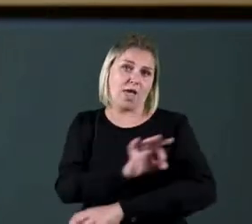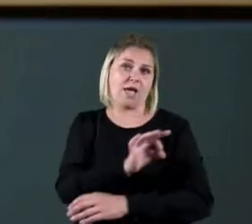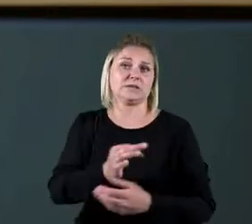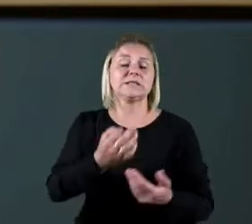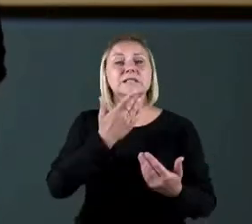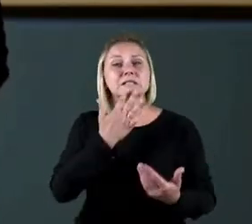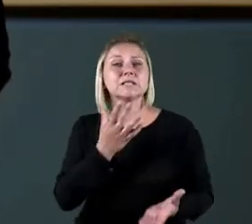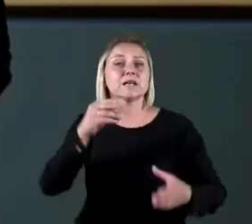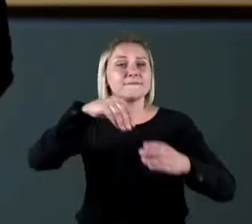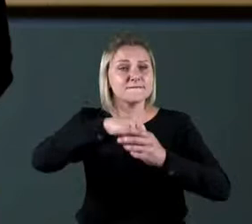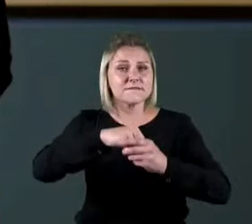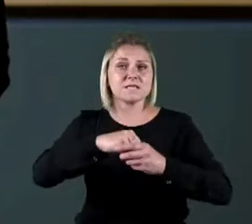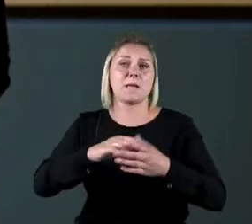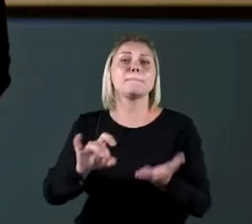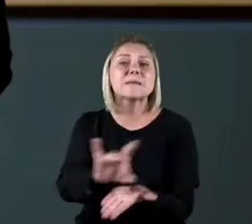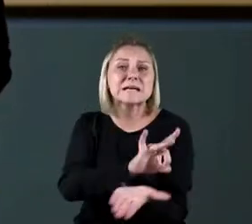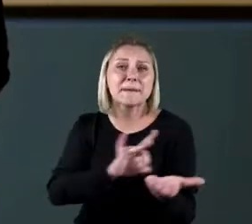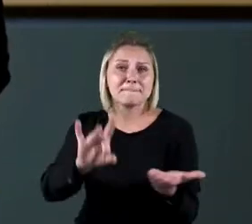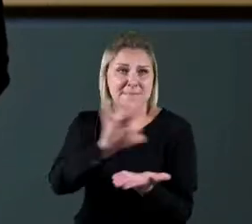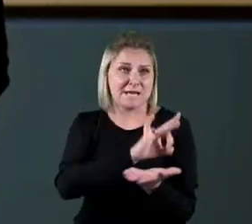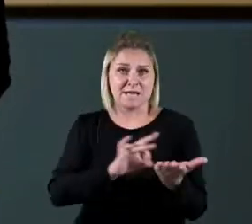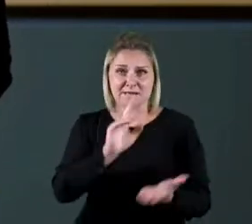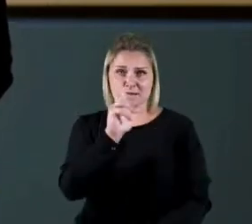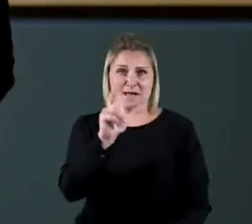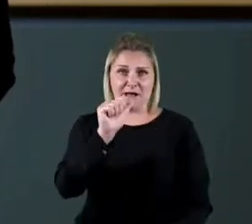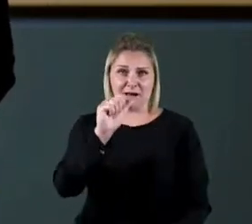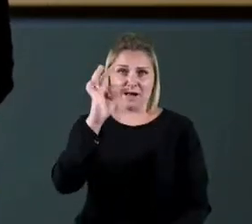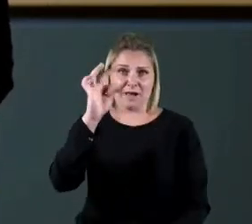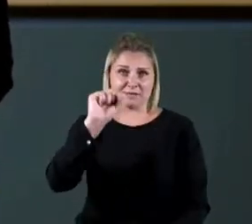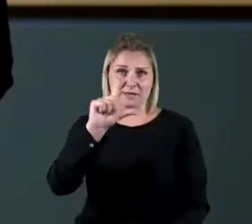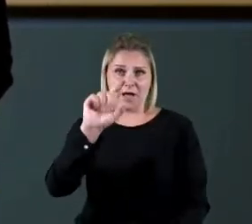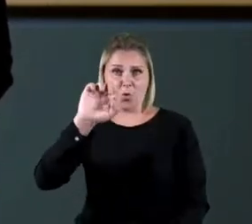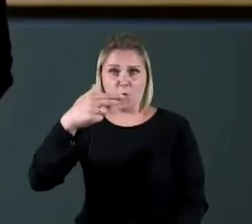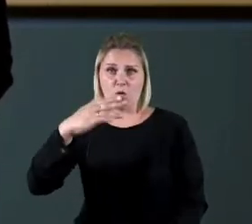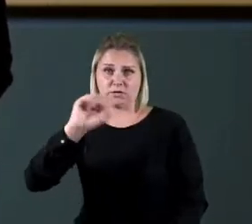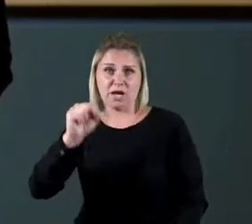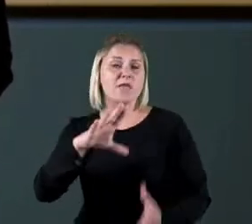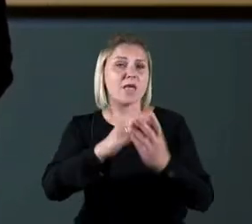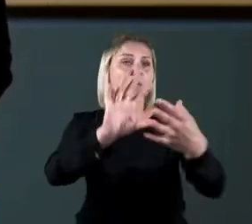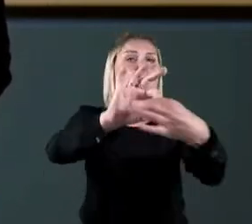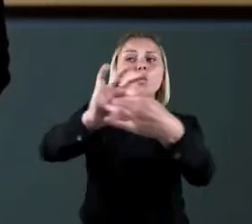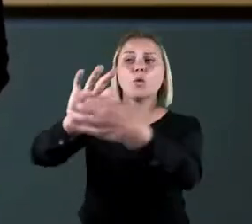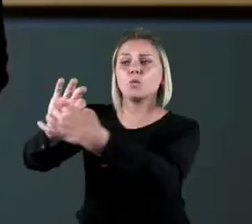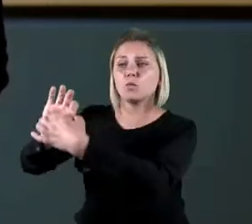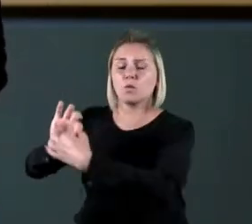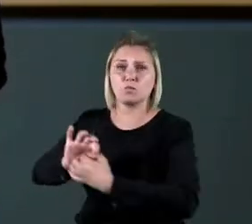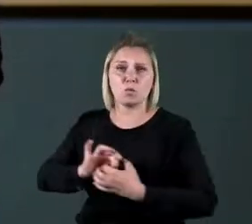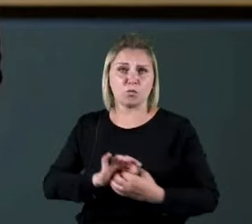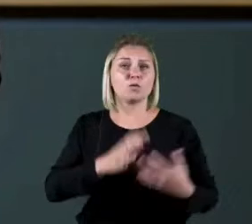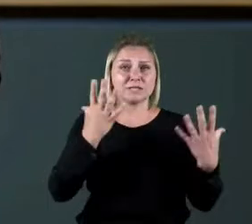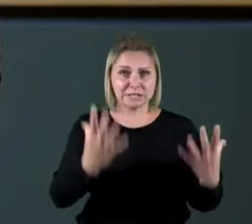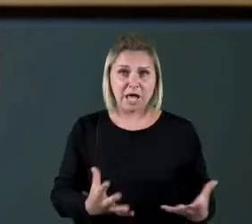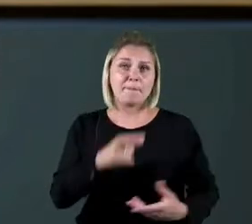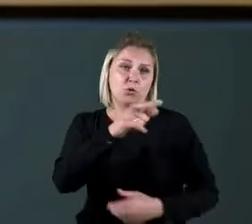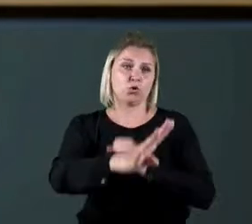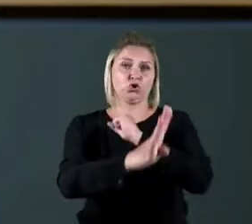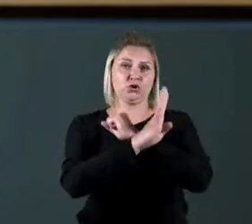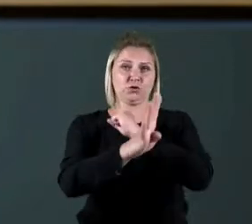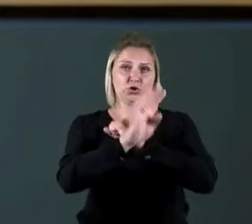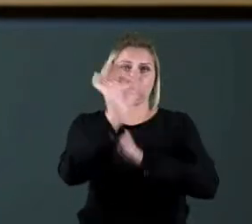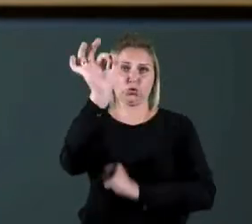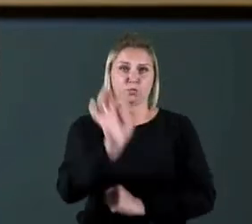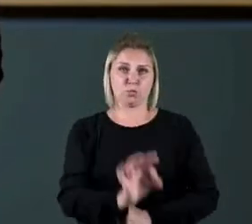municipalities in Catalonia and to all the people in Catalonia. So far, 98% of municipalities are connected with fiber